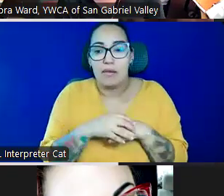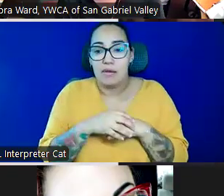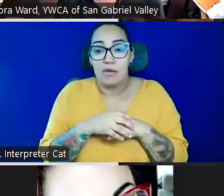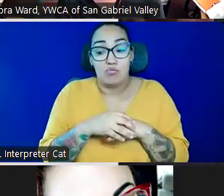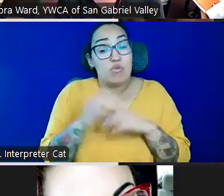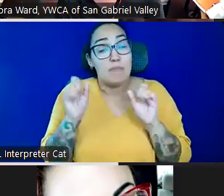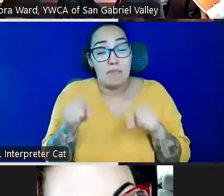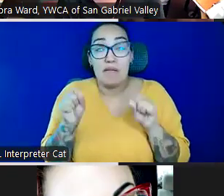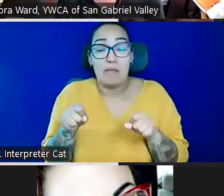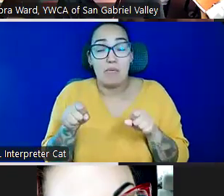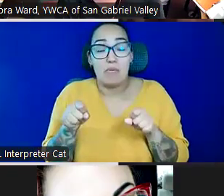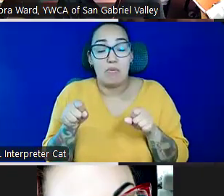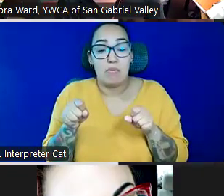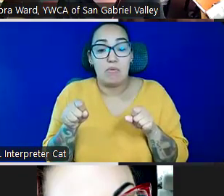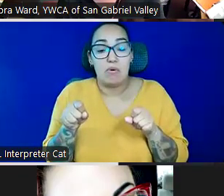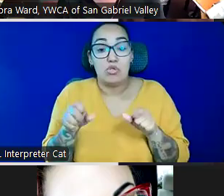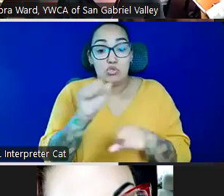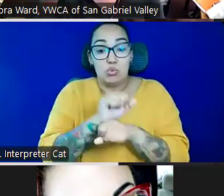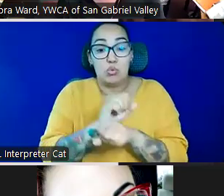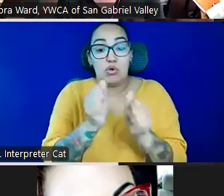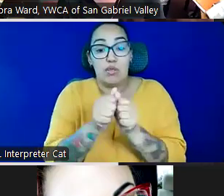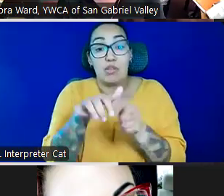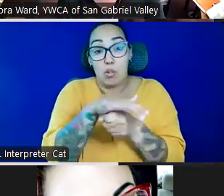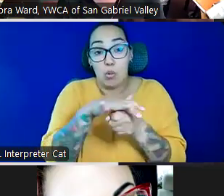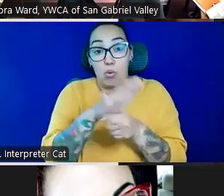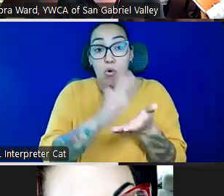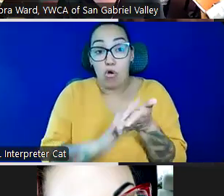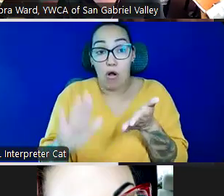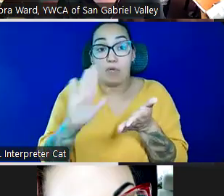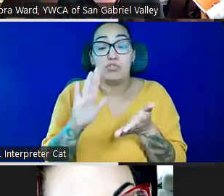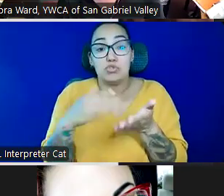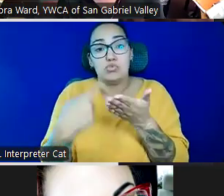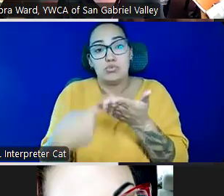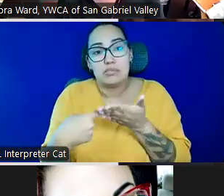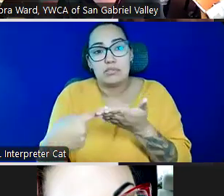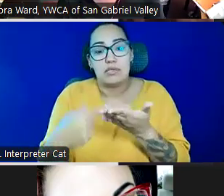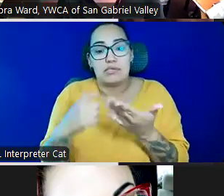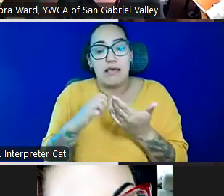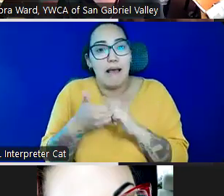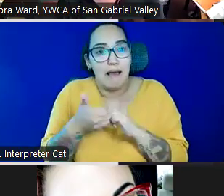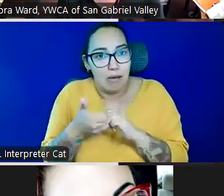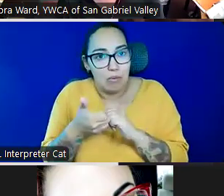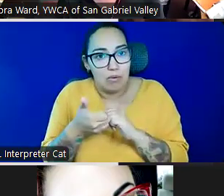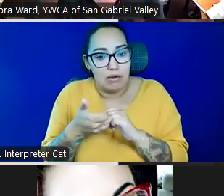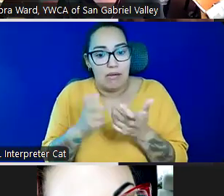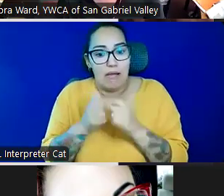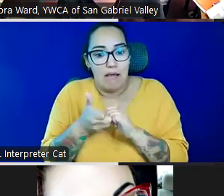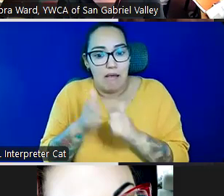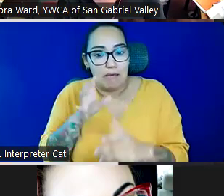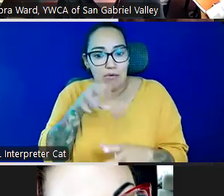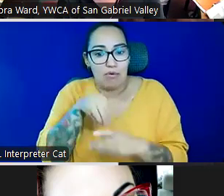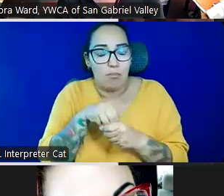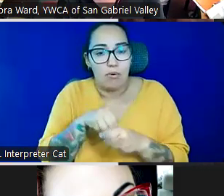able to work with our local colleges to talk about how we can incorporate